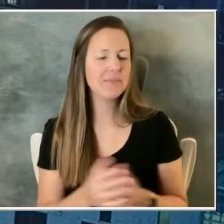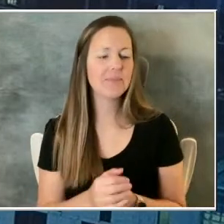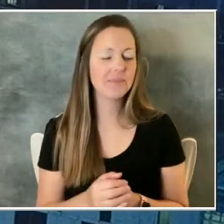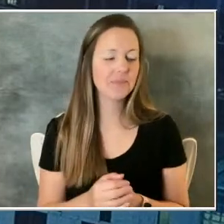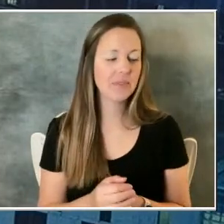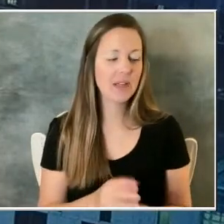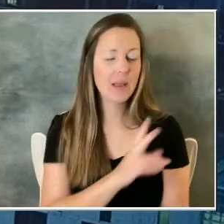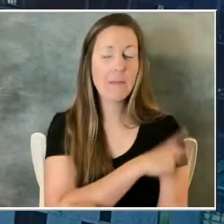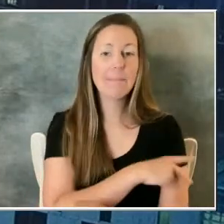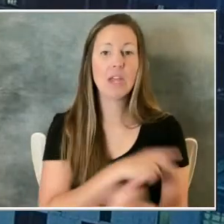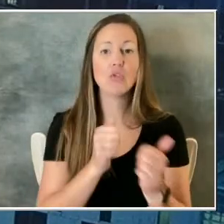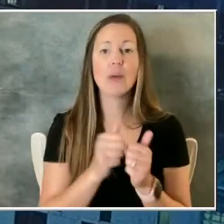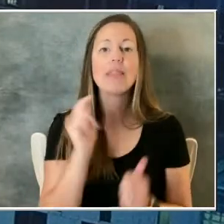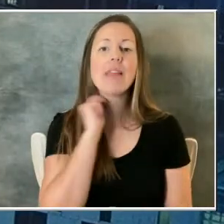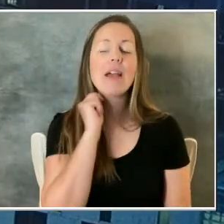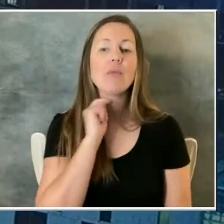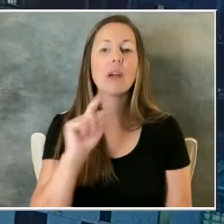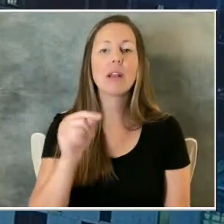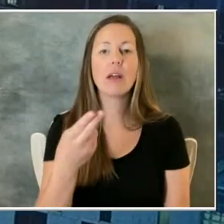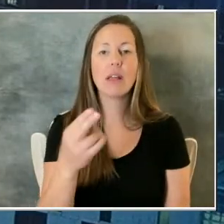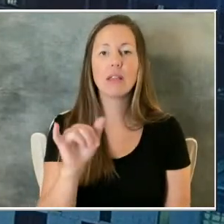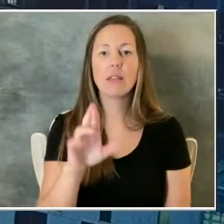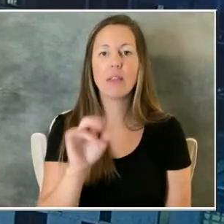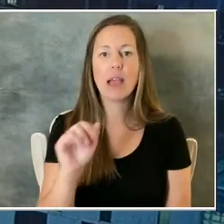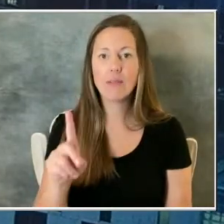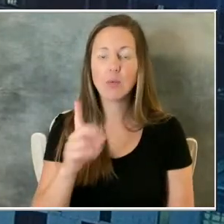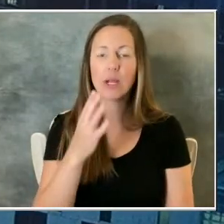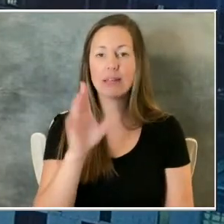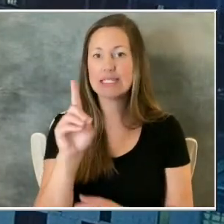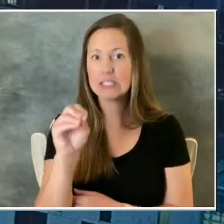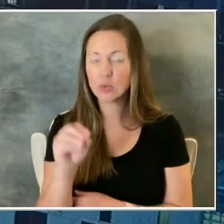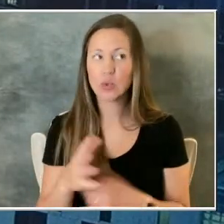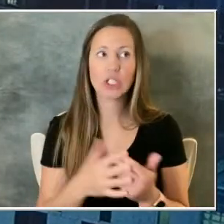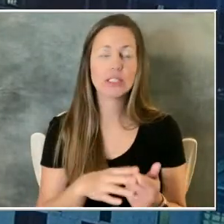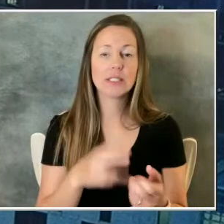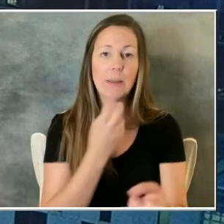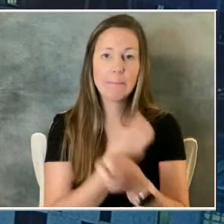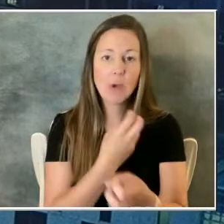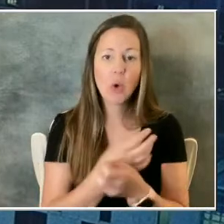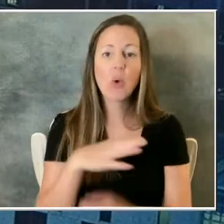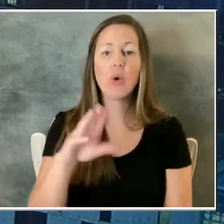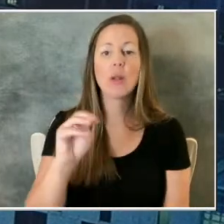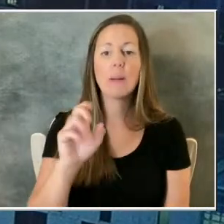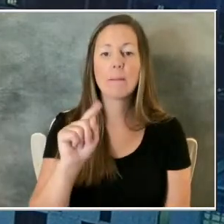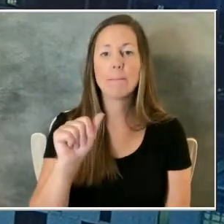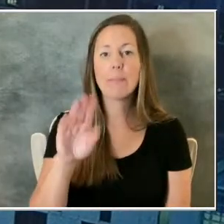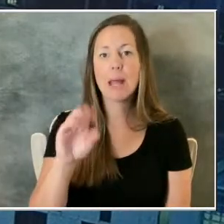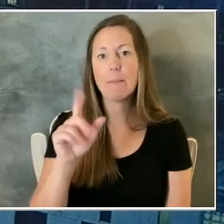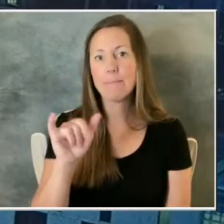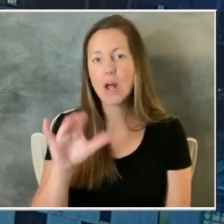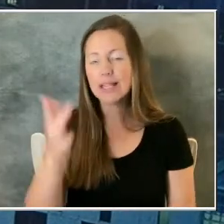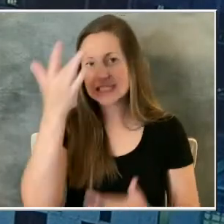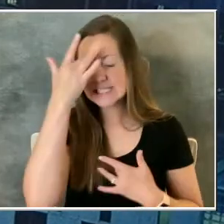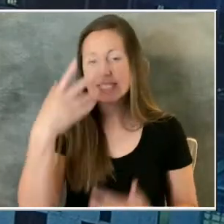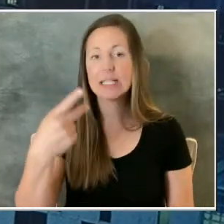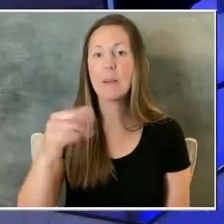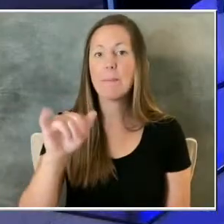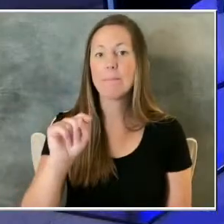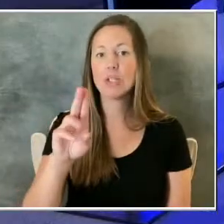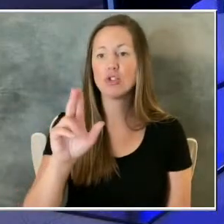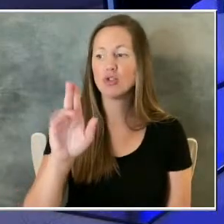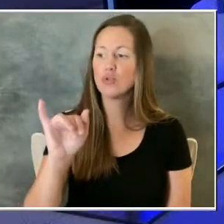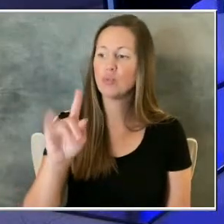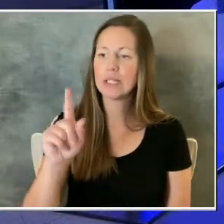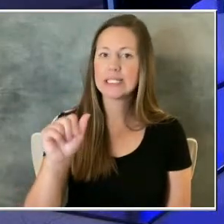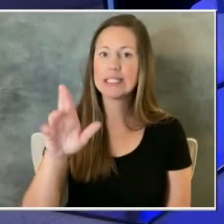disorders, bone metabolic disease, pituitary tumors, lots of stuff like that. Lots of stuff Hormones. All